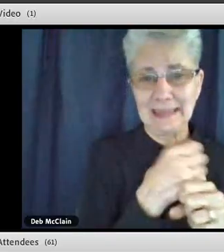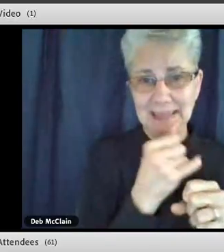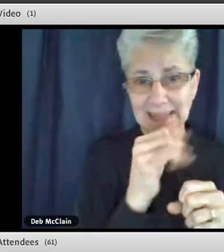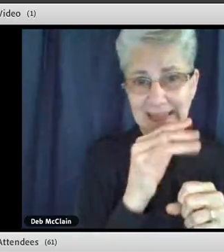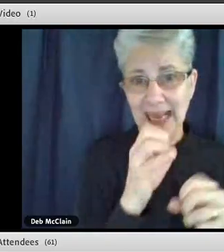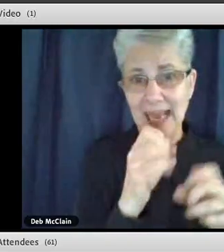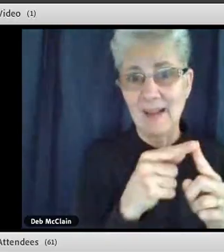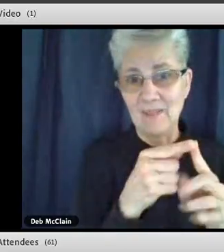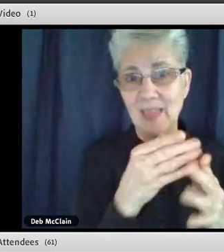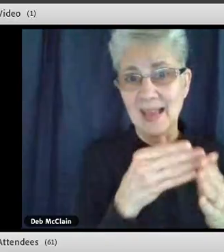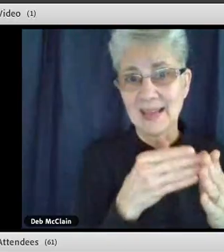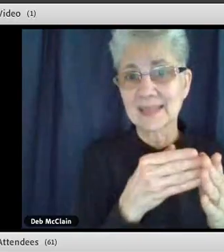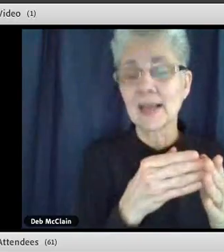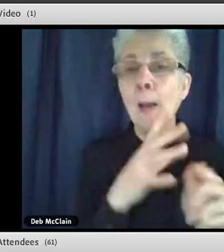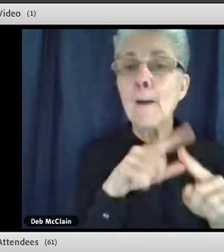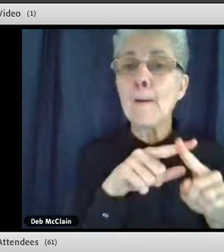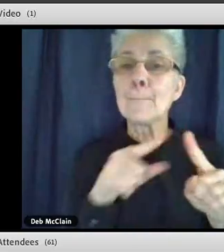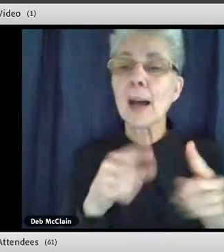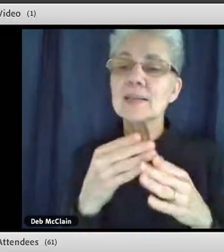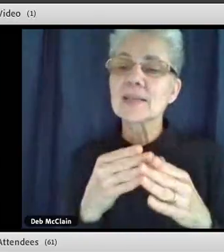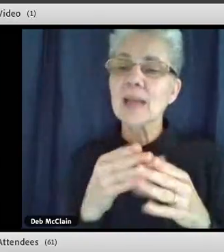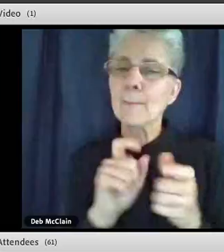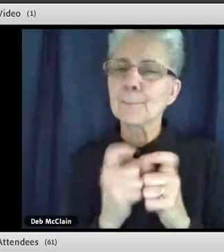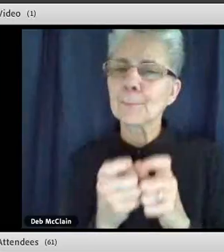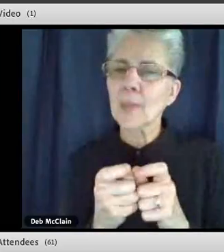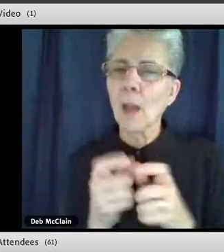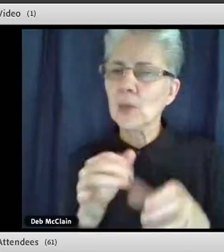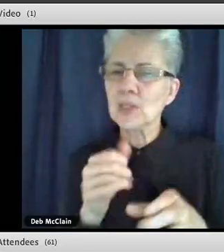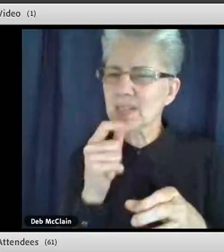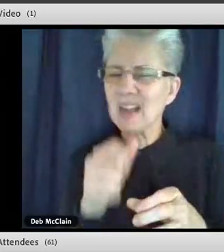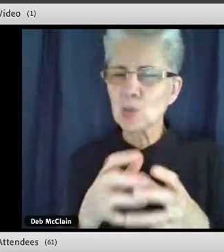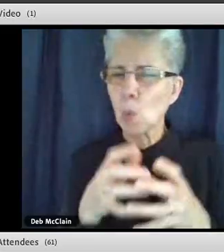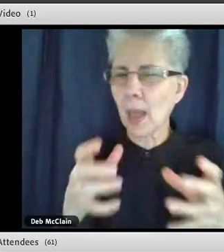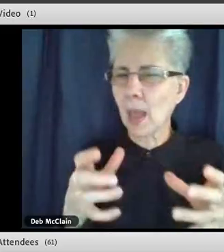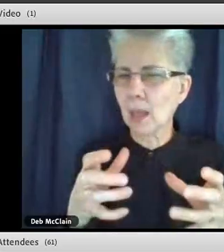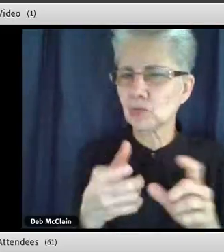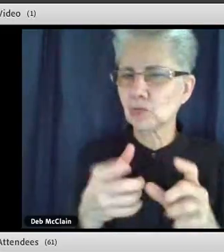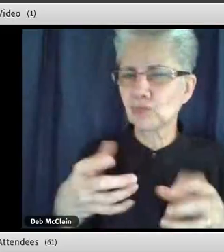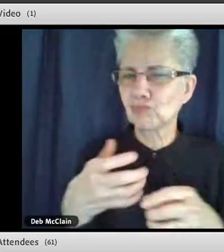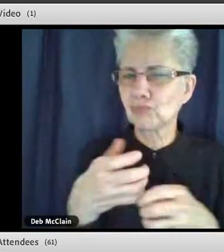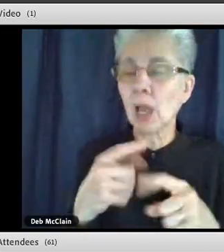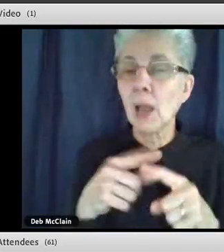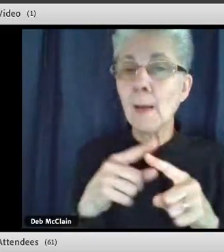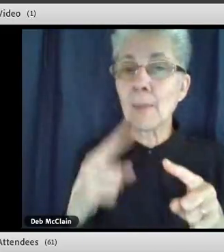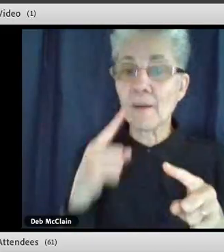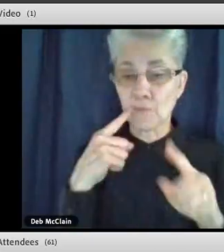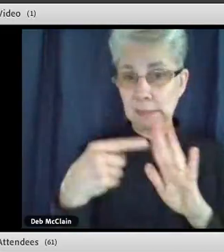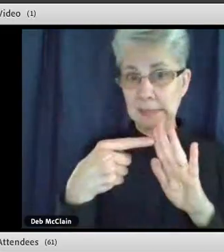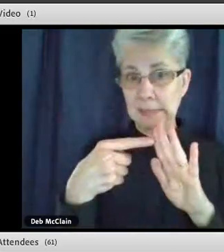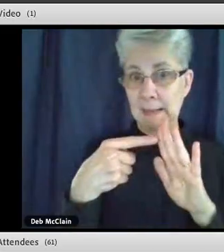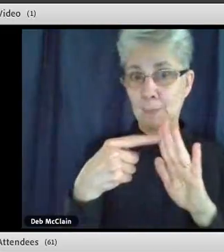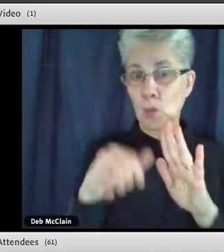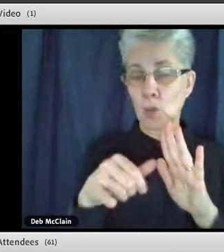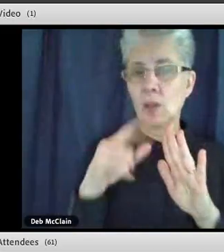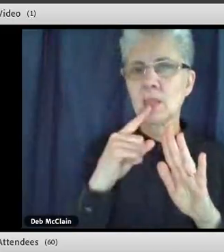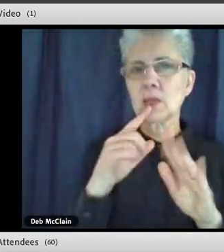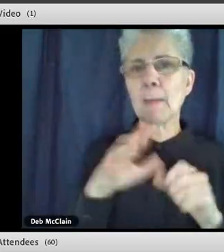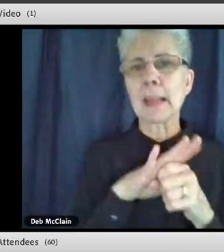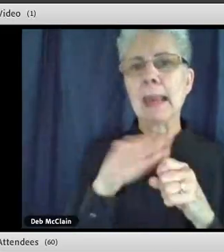spectrum, but some other abridgments are not so much. But like, so for example, there's plenty of